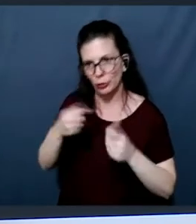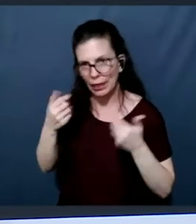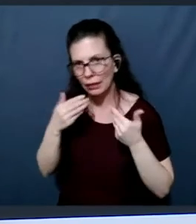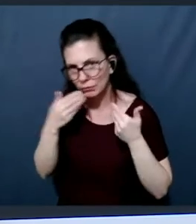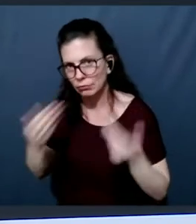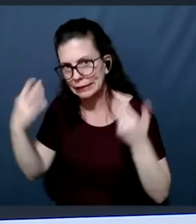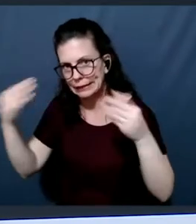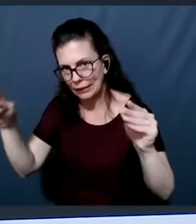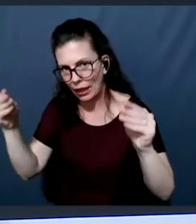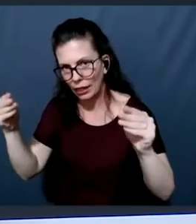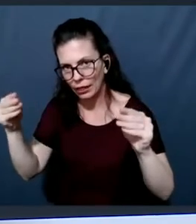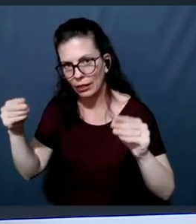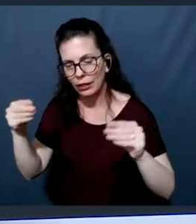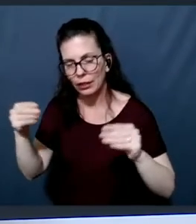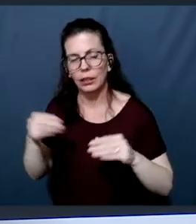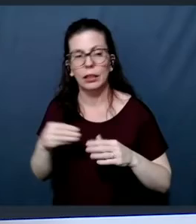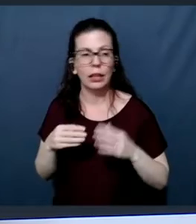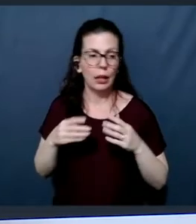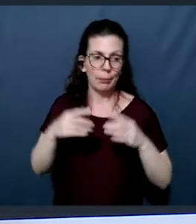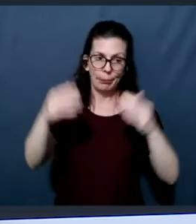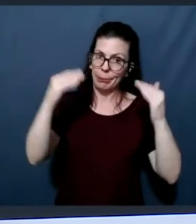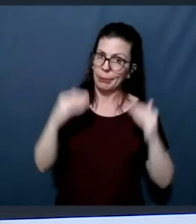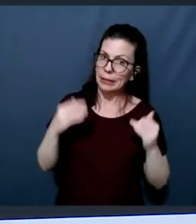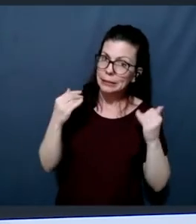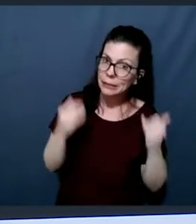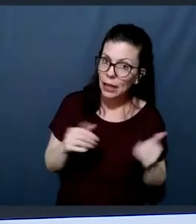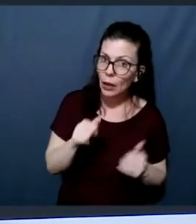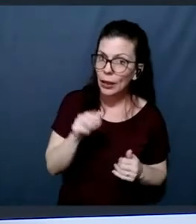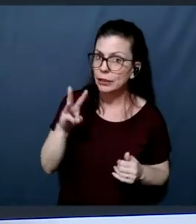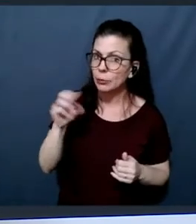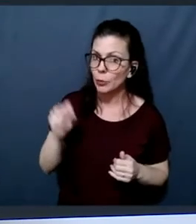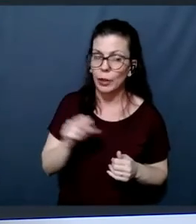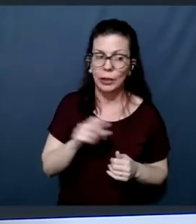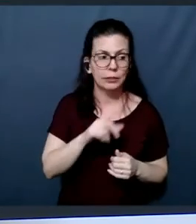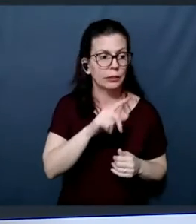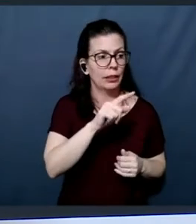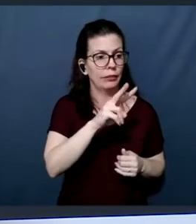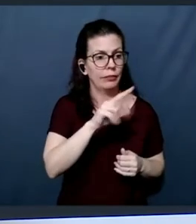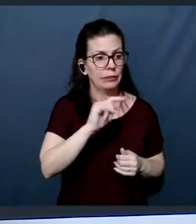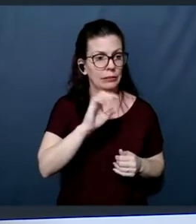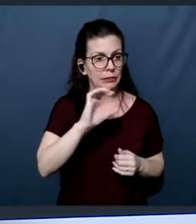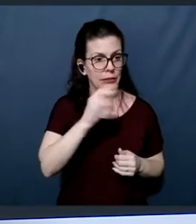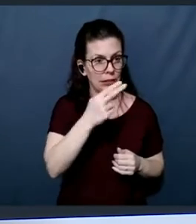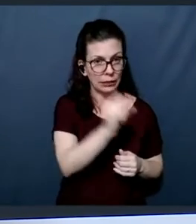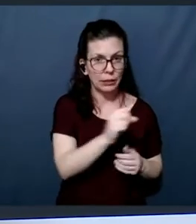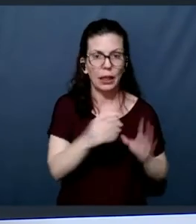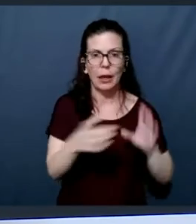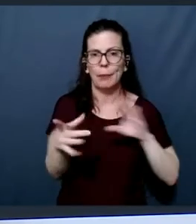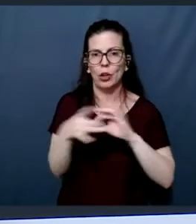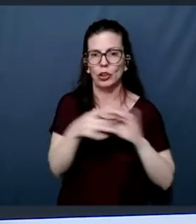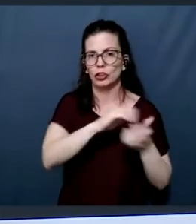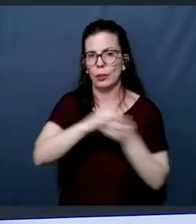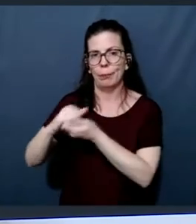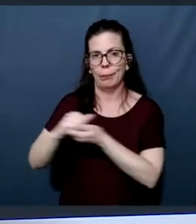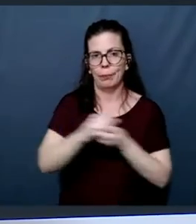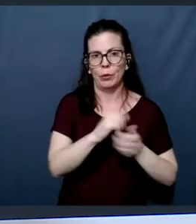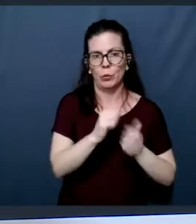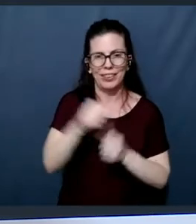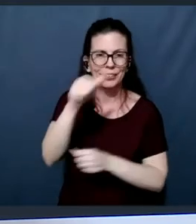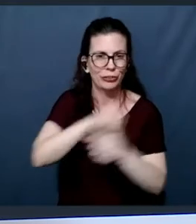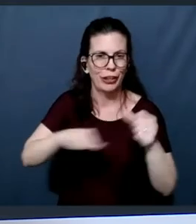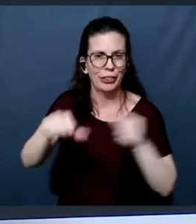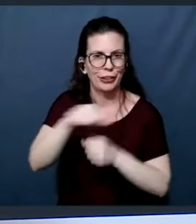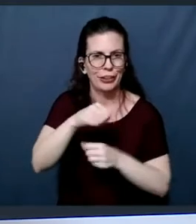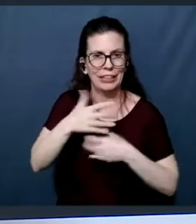of AWS and VTEX, the partnership and the trust we have with each other, and the fact that we're one of your